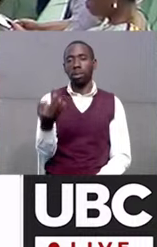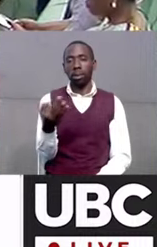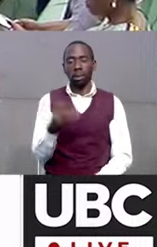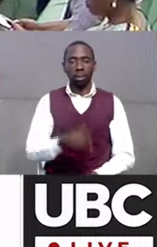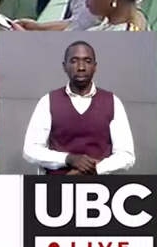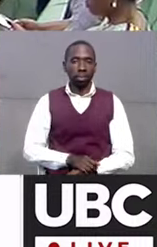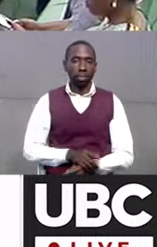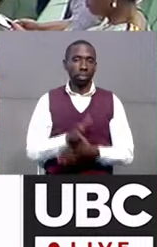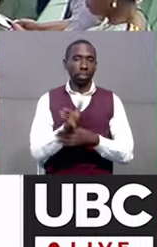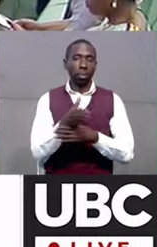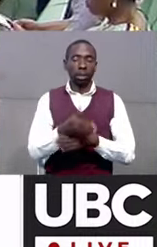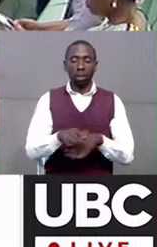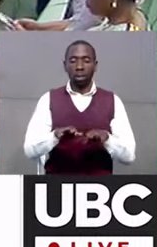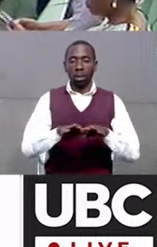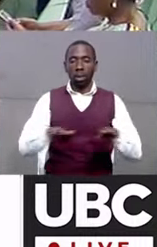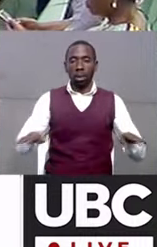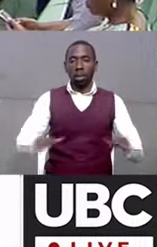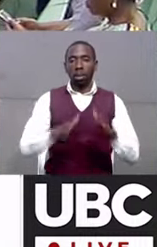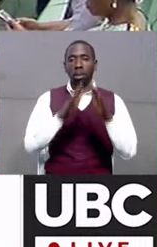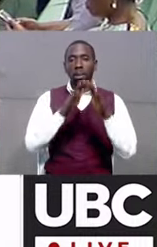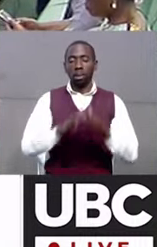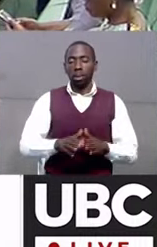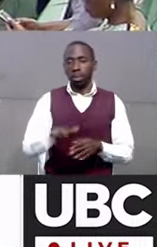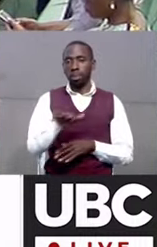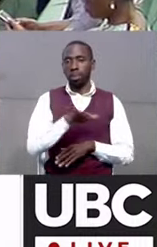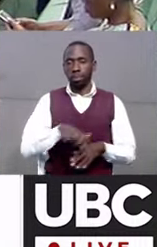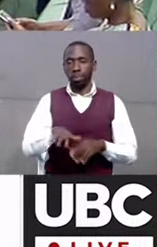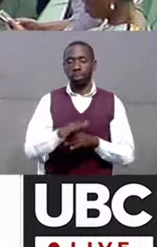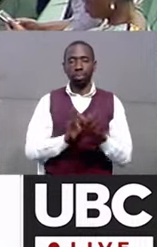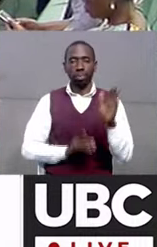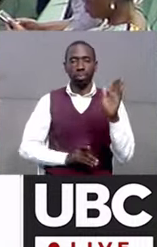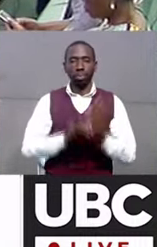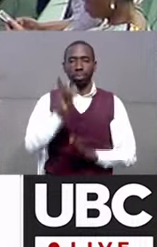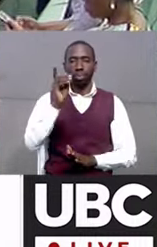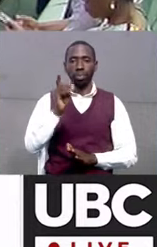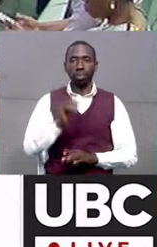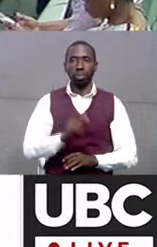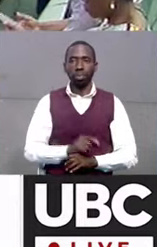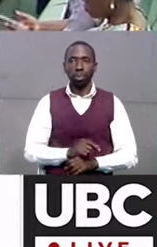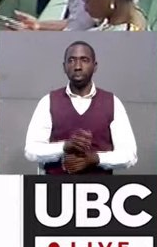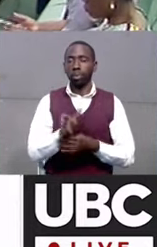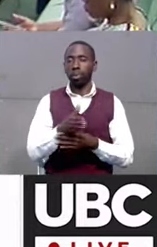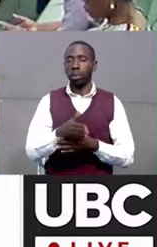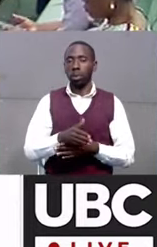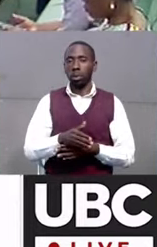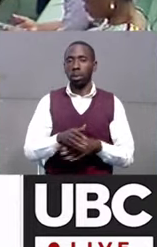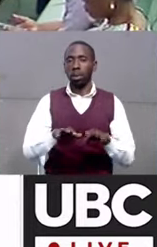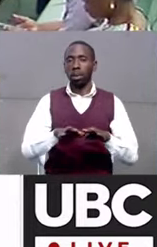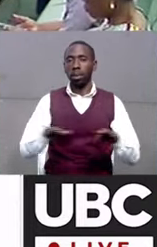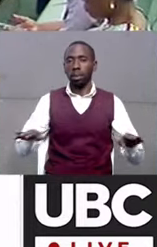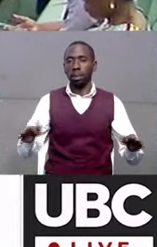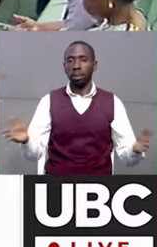The Ministry of Lands, Housing and Urban Development. Minister of Lands.